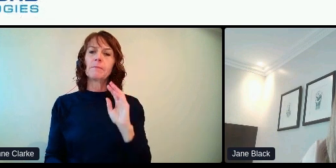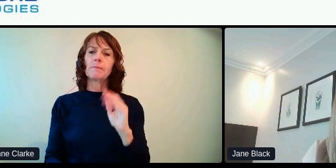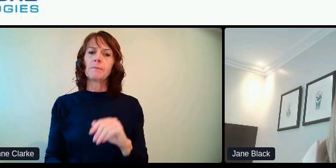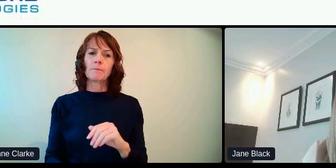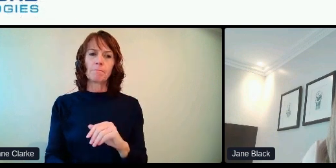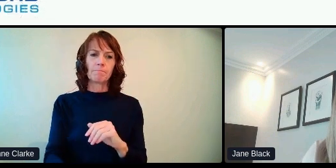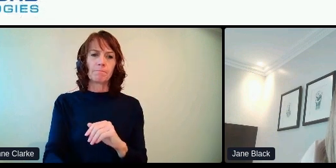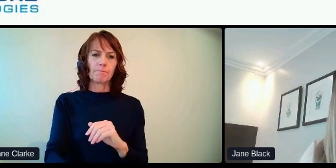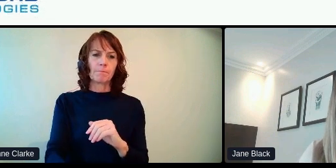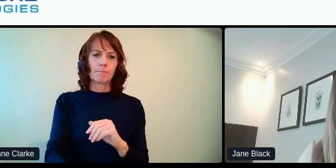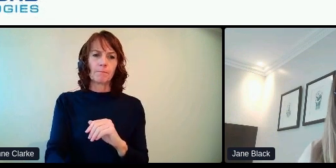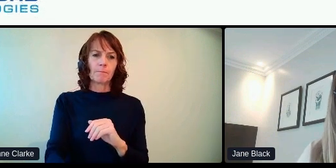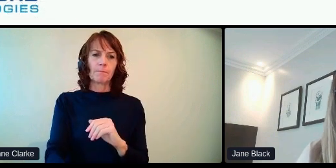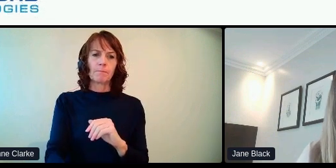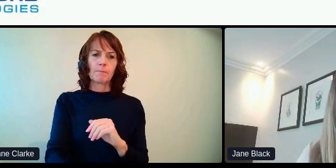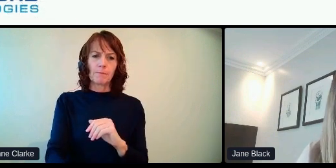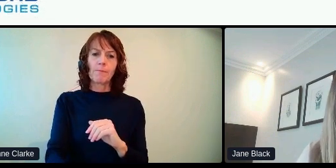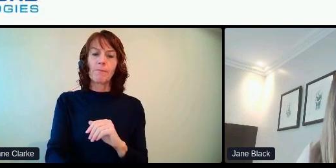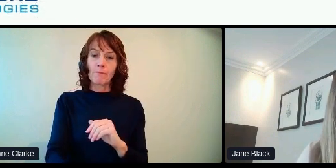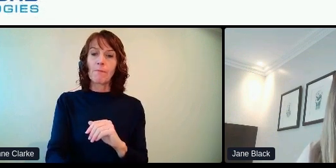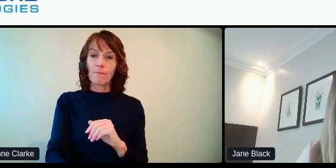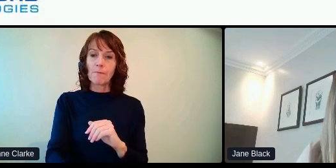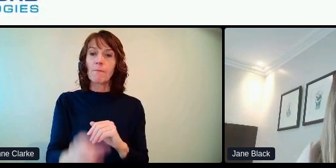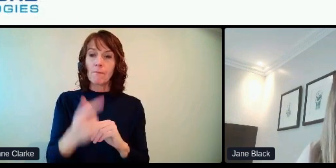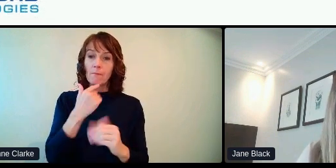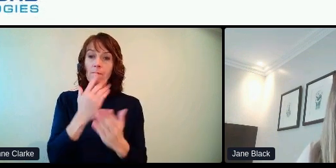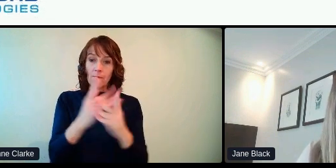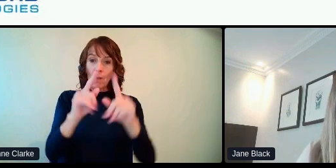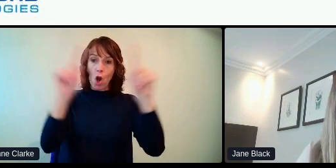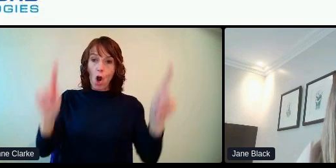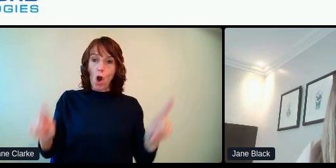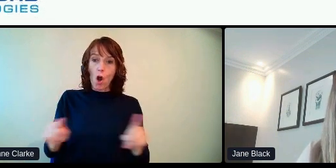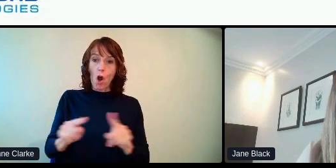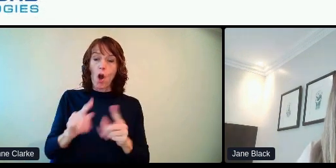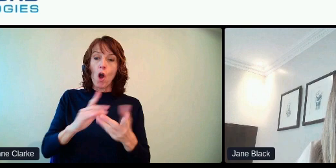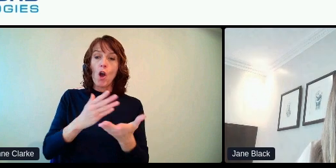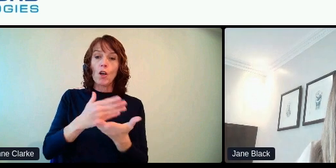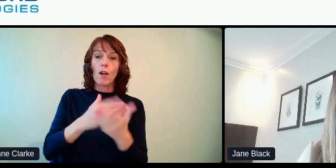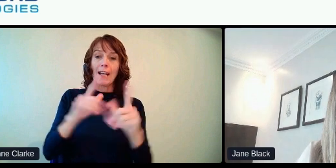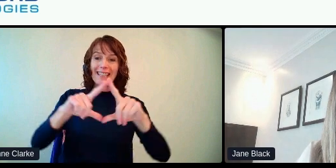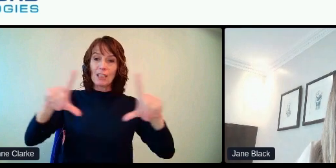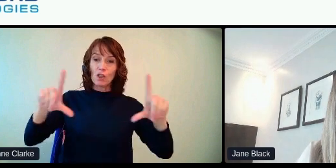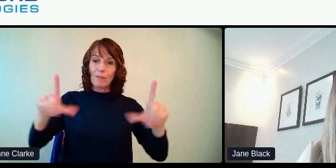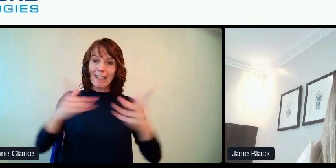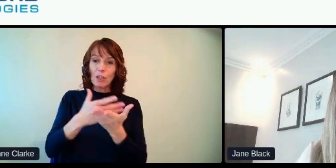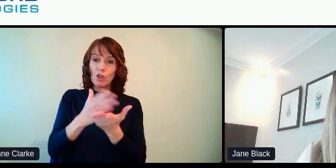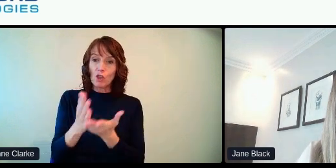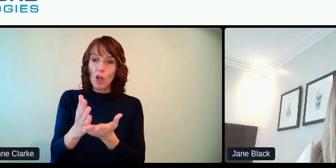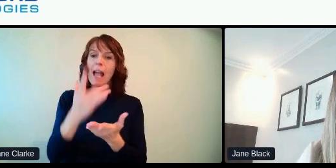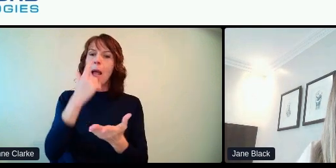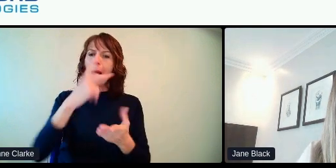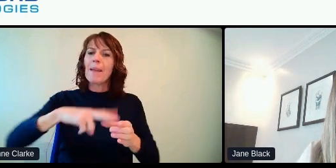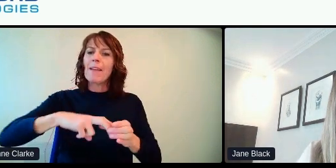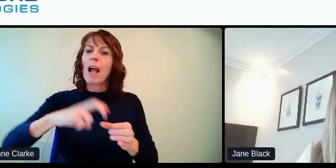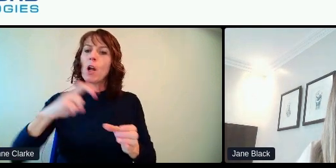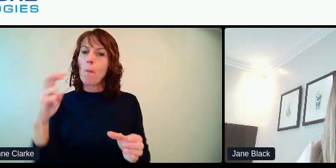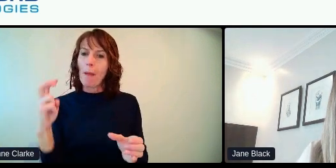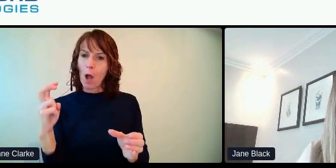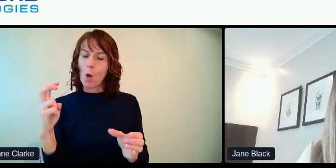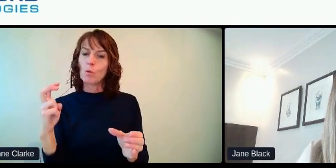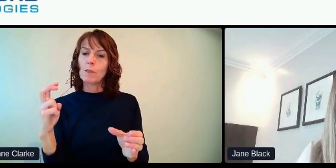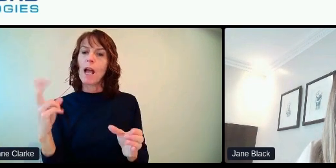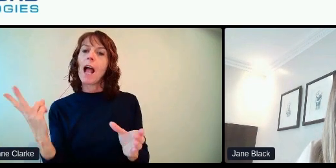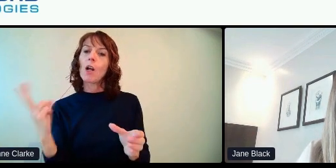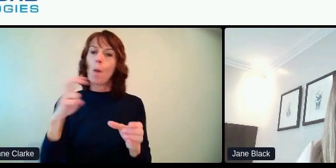seems, it does say you're on mute on screen share. I don't know. Will I come out and go back in again from the beginning? Sorry about